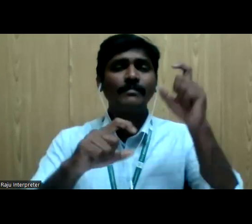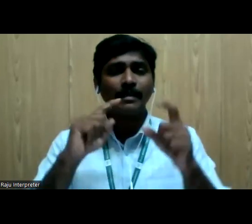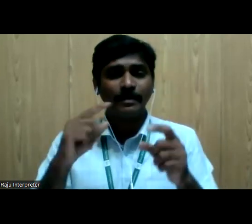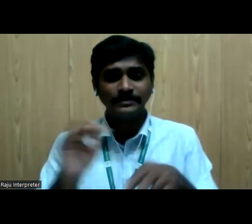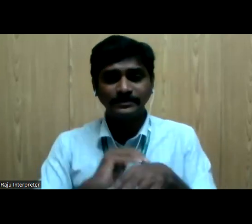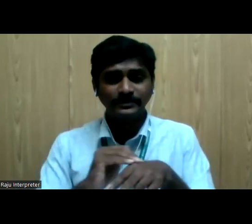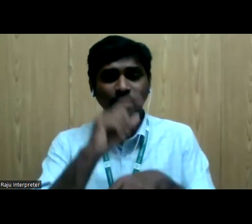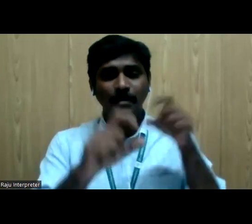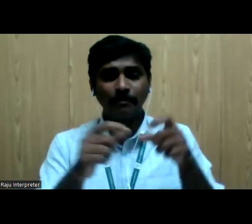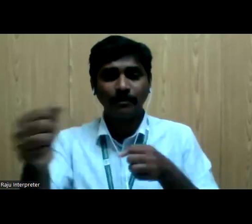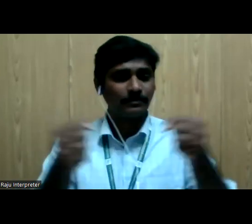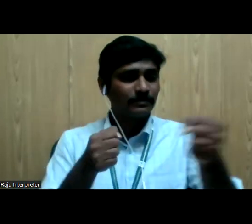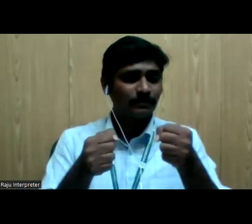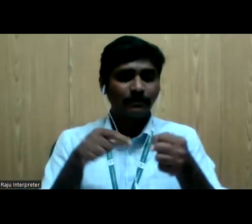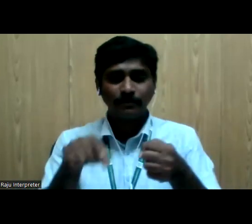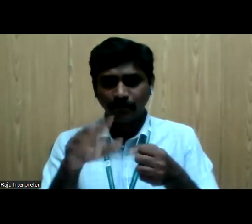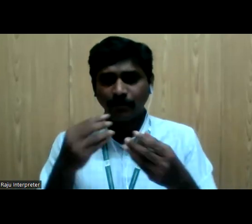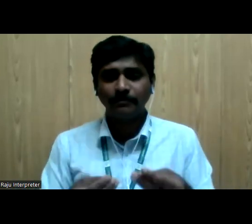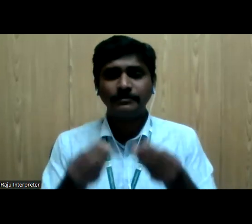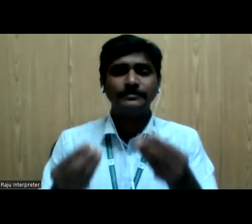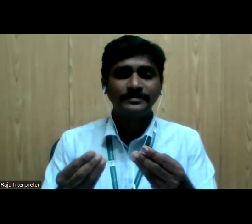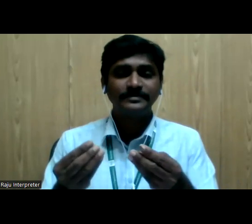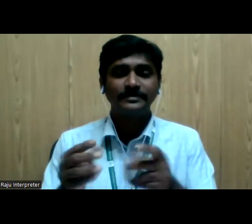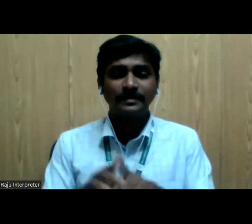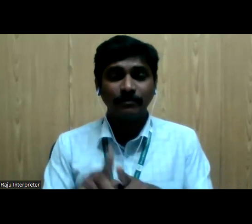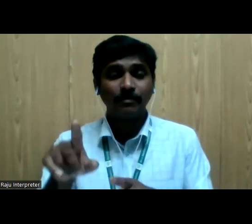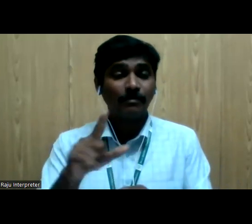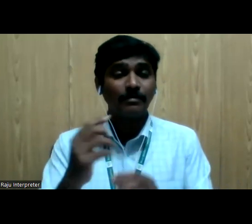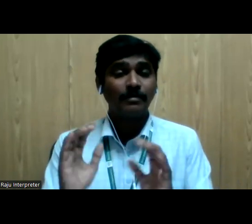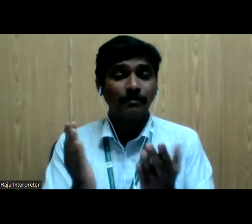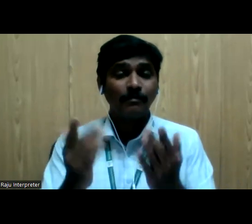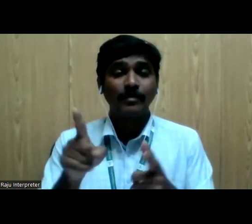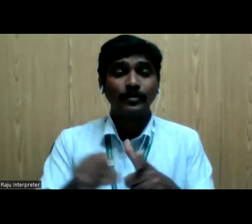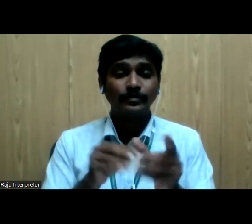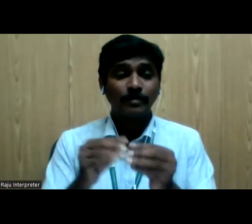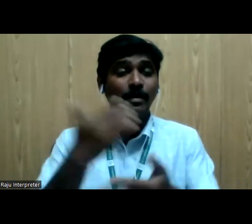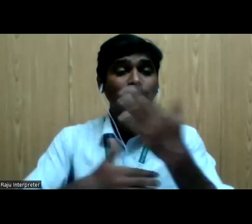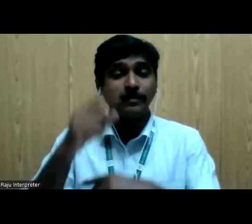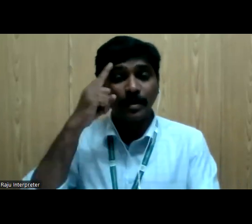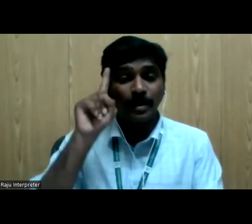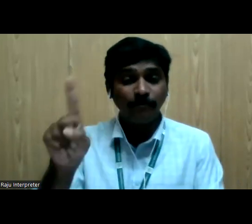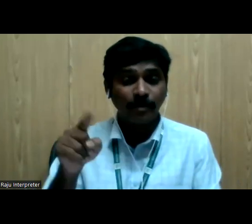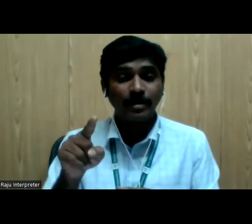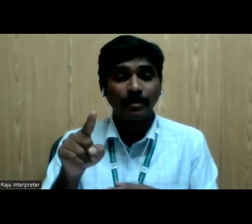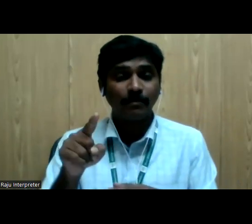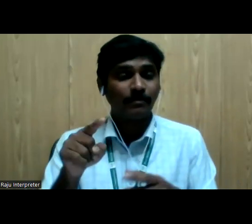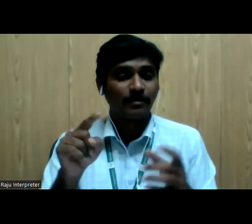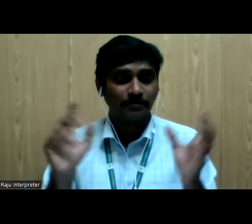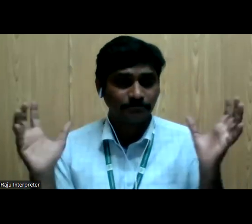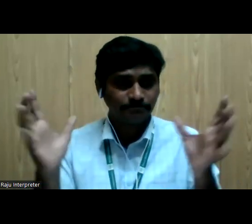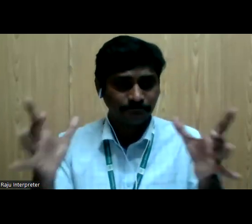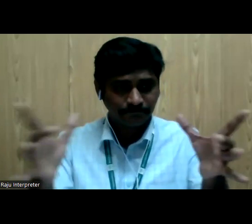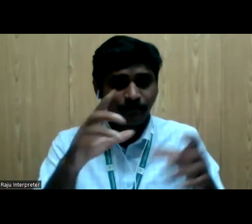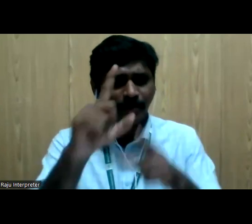sector companies who can potentially take and gainfully employ persons with disabilities. So we used to do this